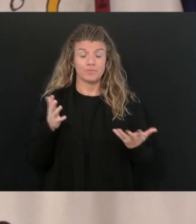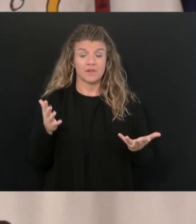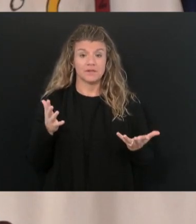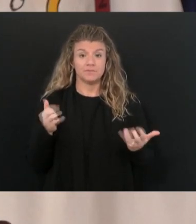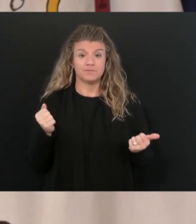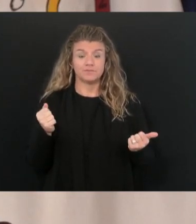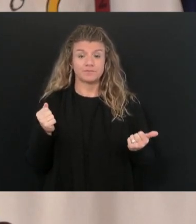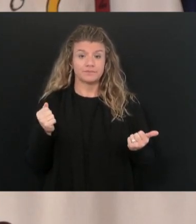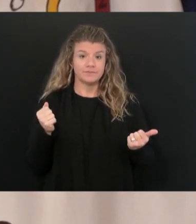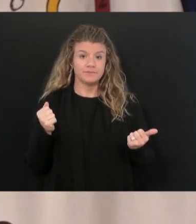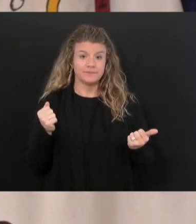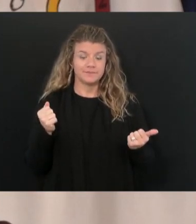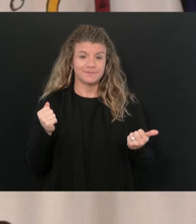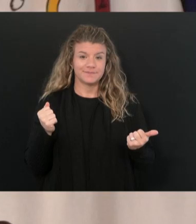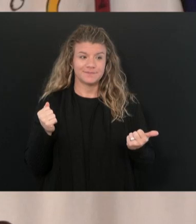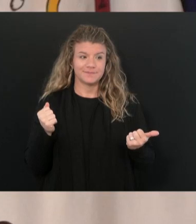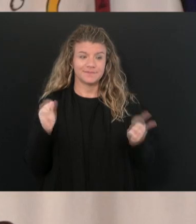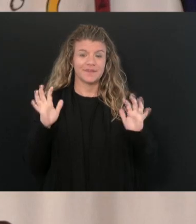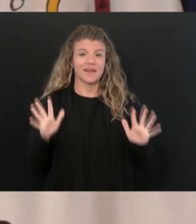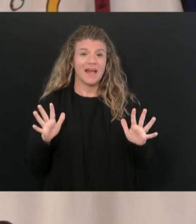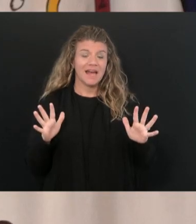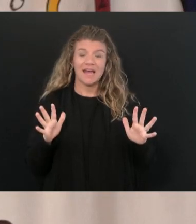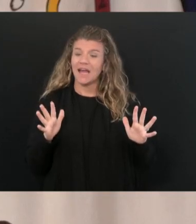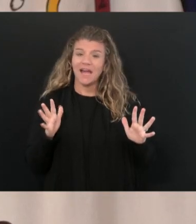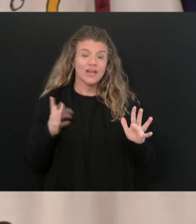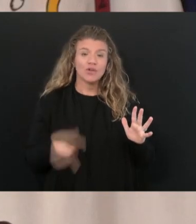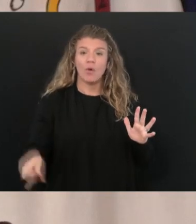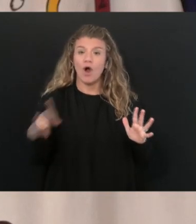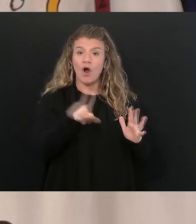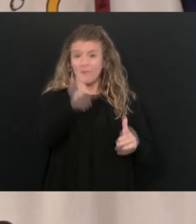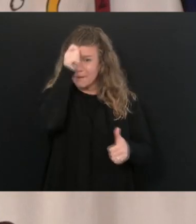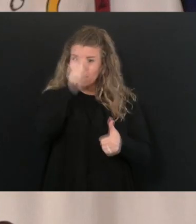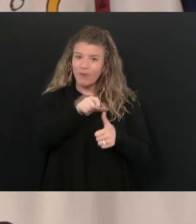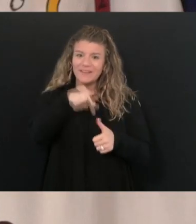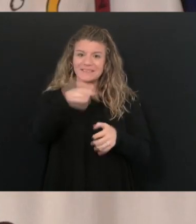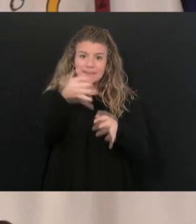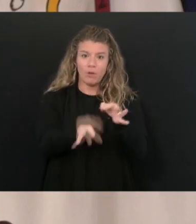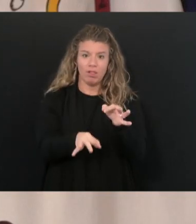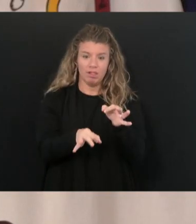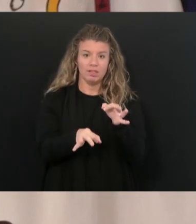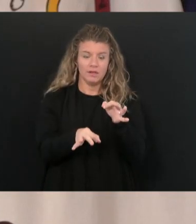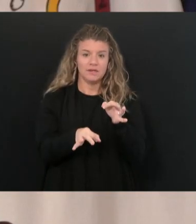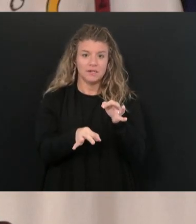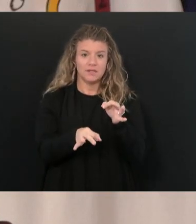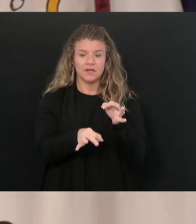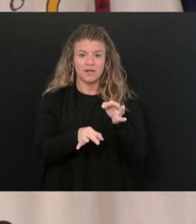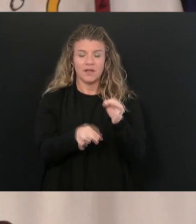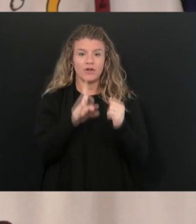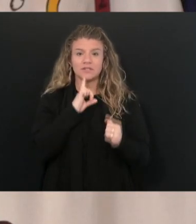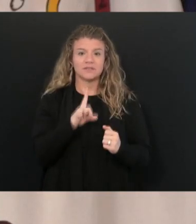know, guys and gals, it's just as simple as this. You know,